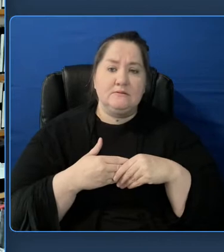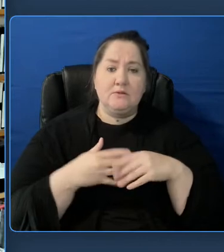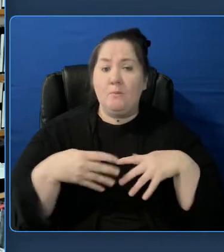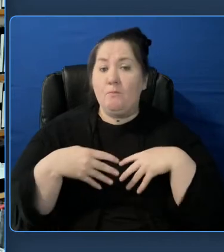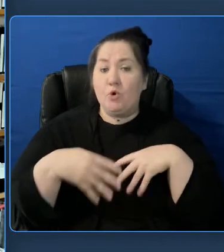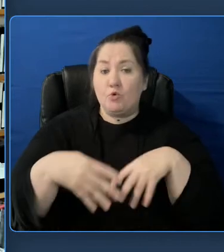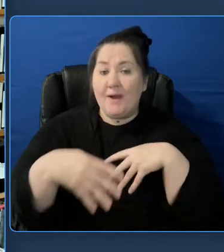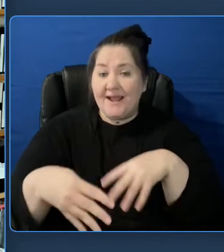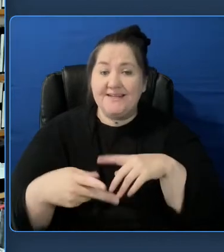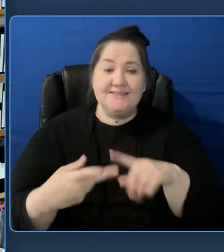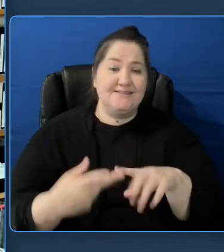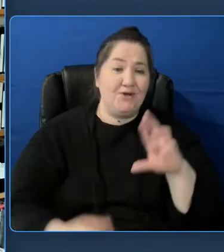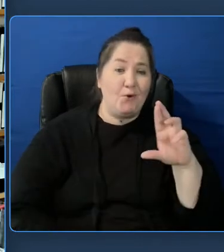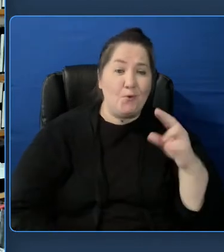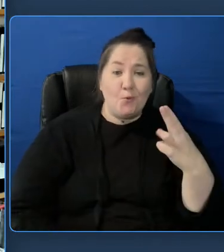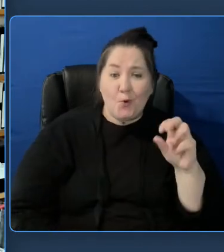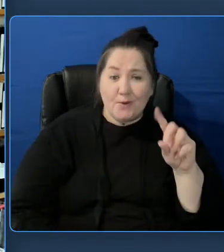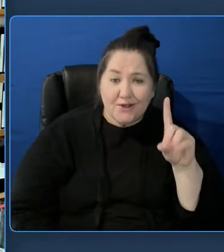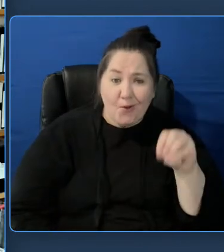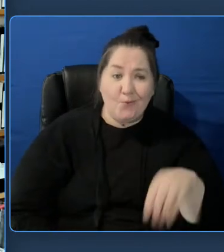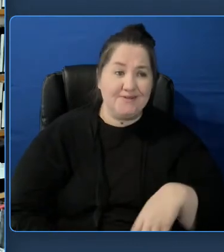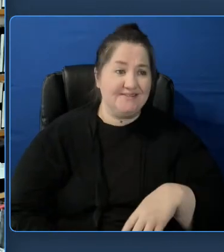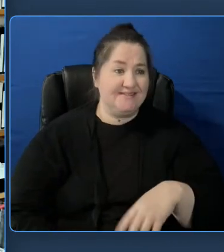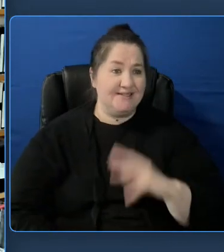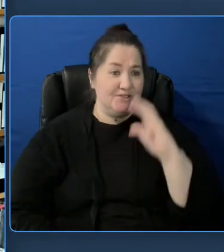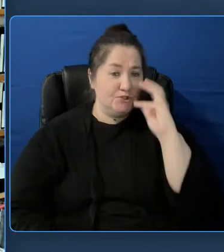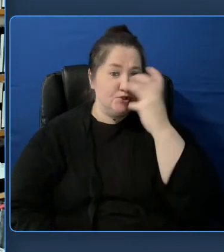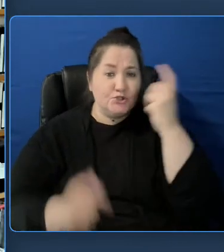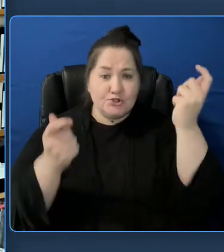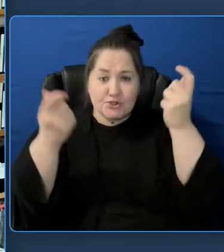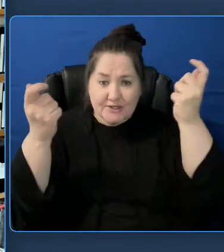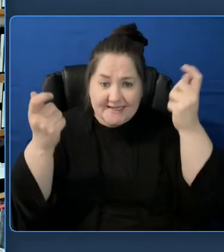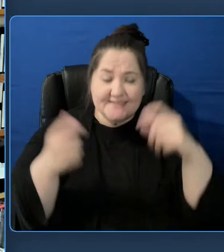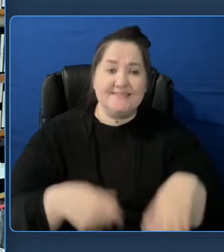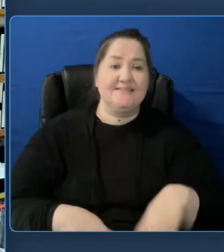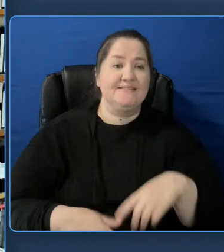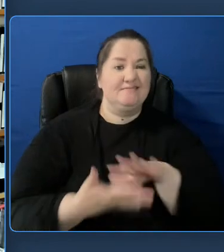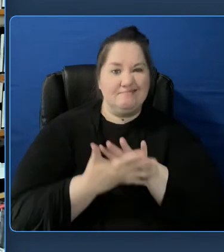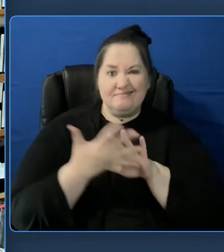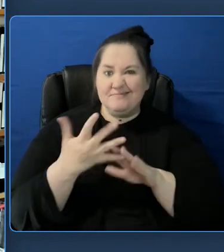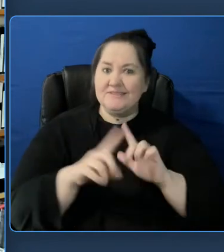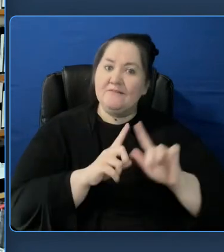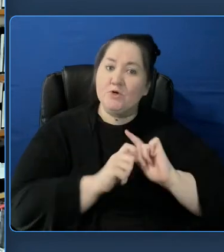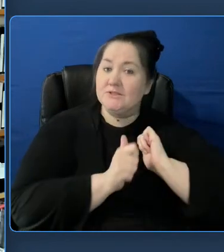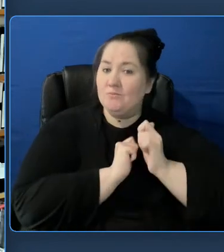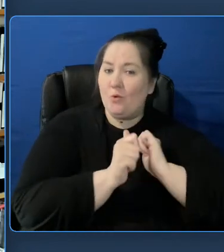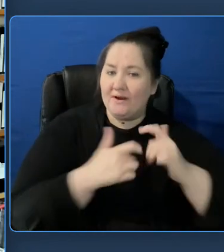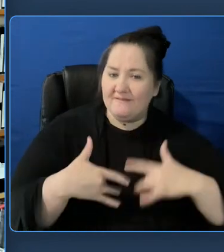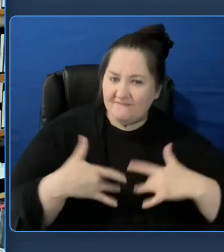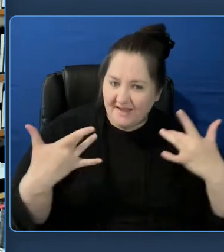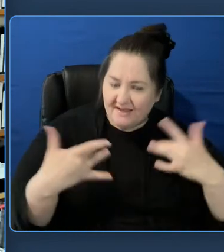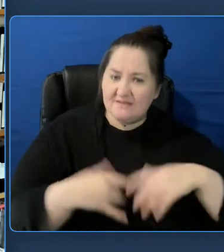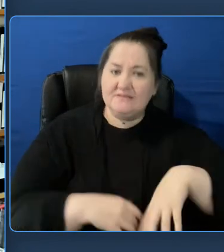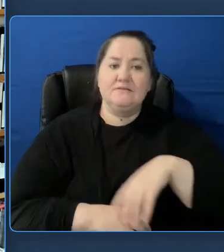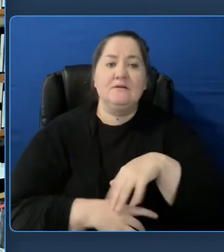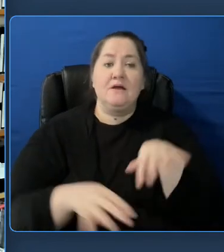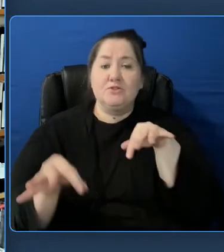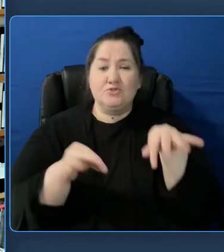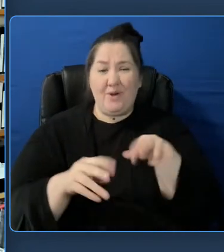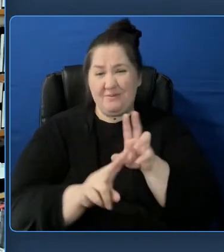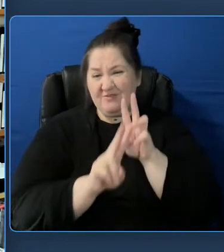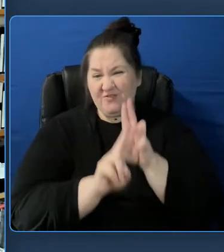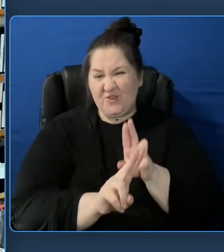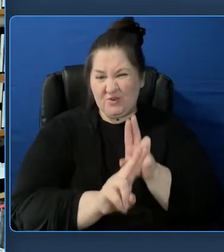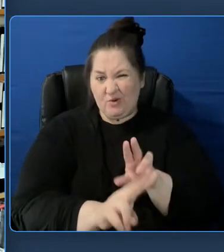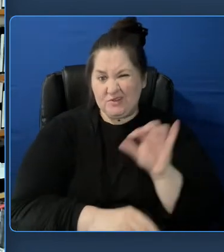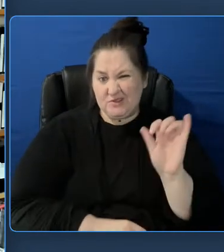parades, rodeos, at circuses, at all manner of sporting events. I've even described